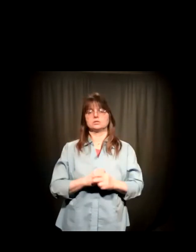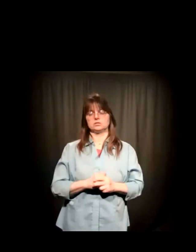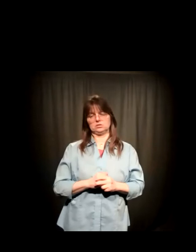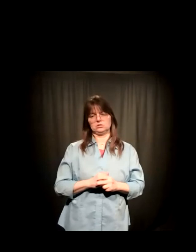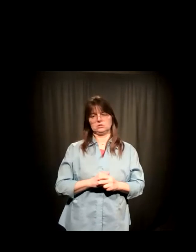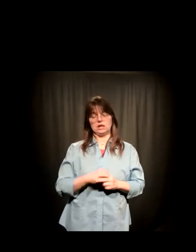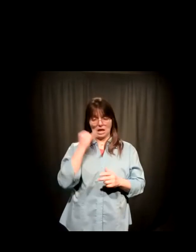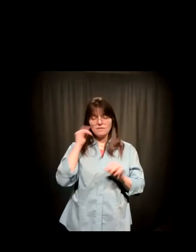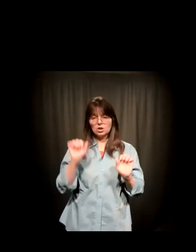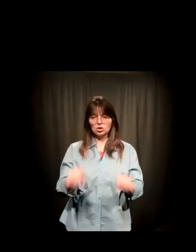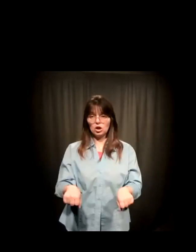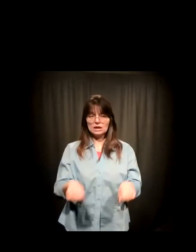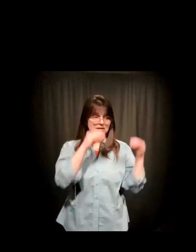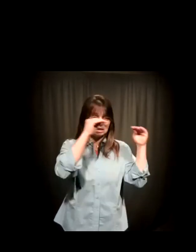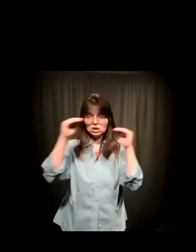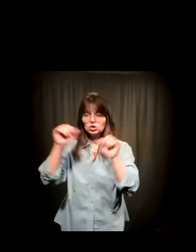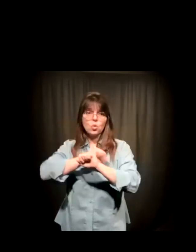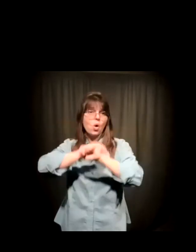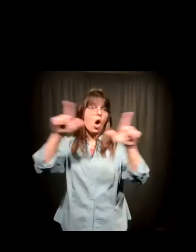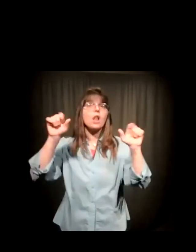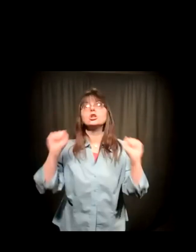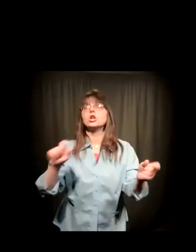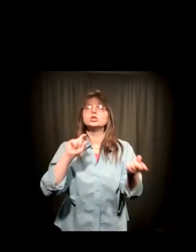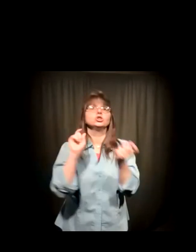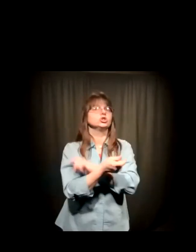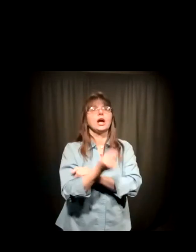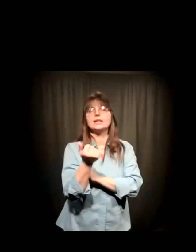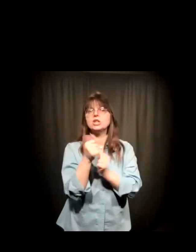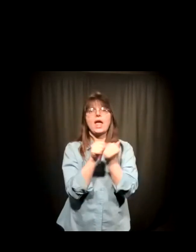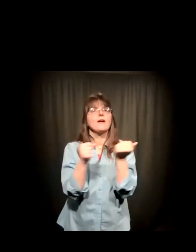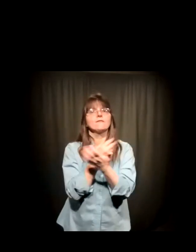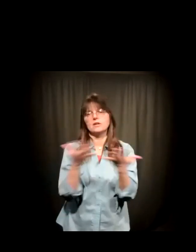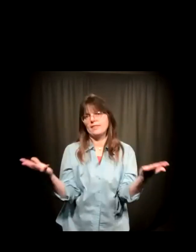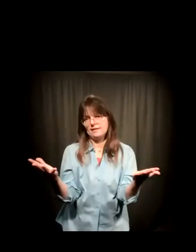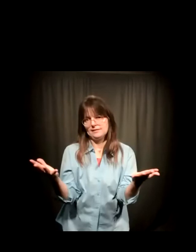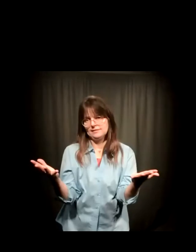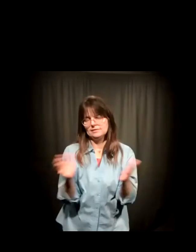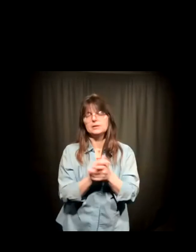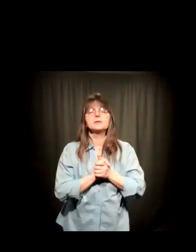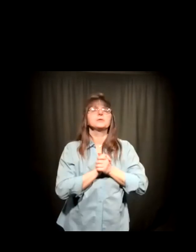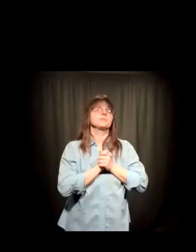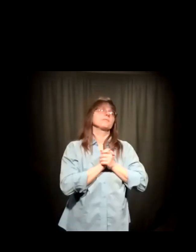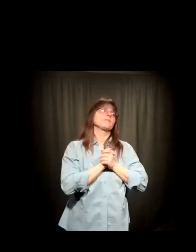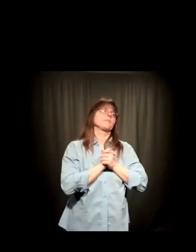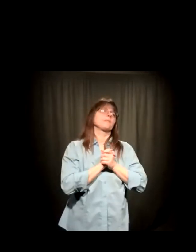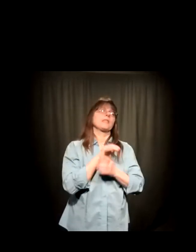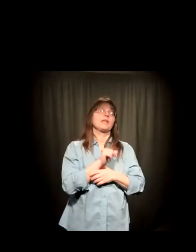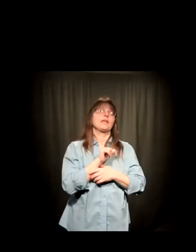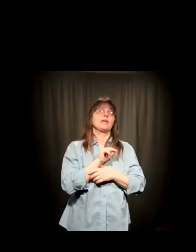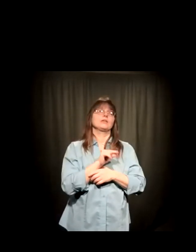Alec believed it could, or rather, he believed speech could, though he had always been skeptical of lip reading. He thought that was a